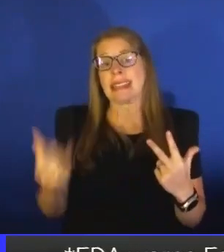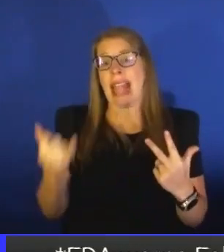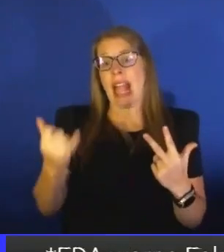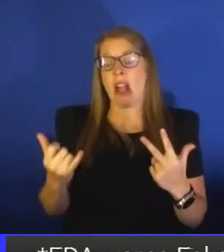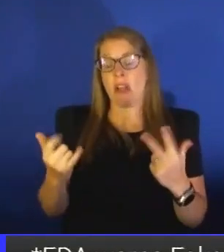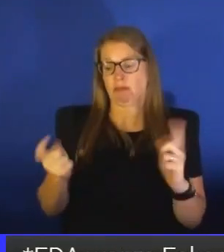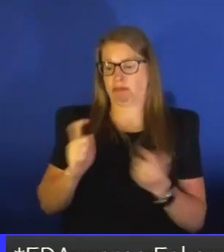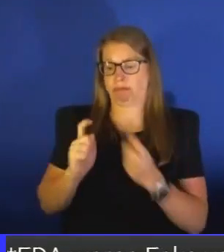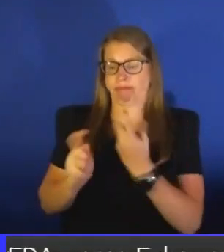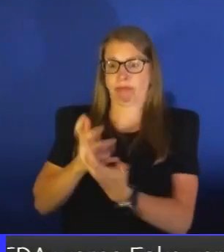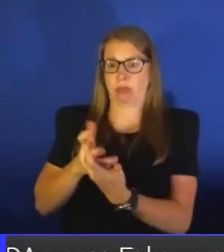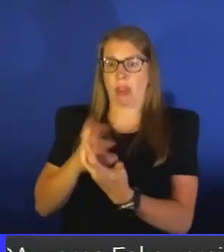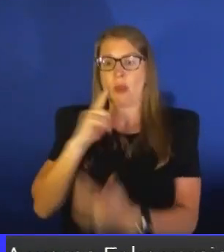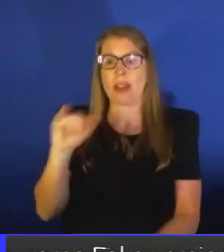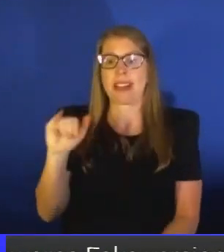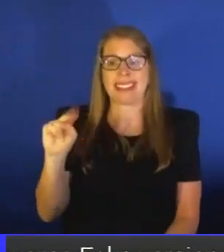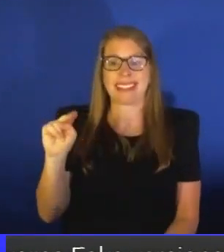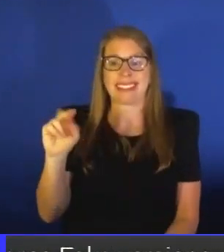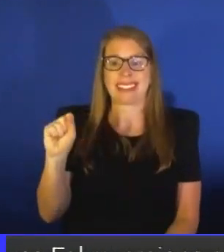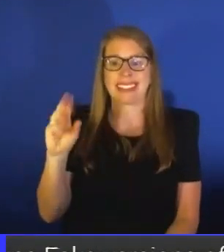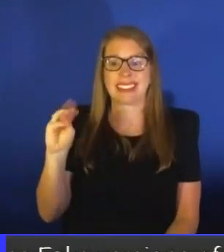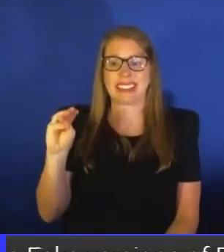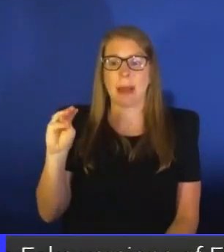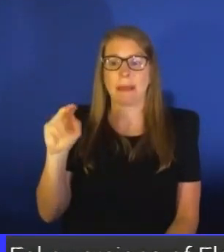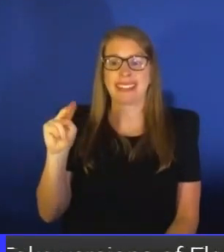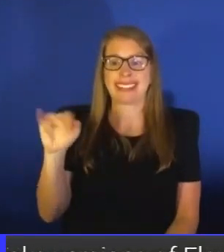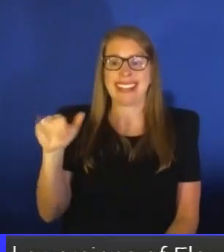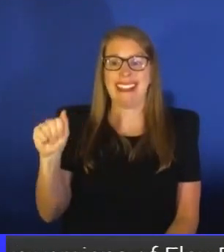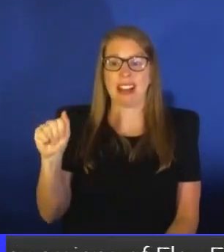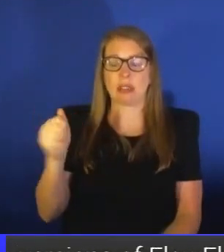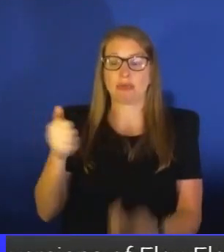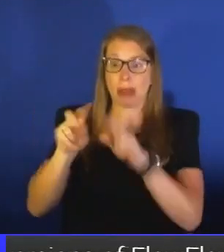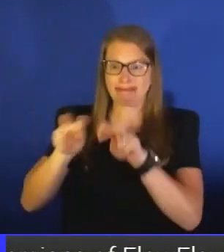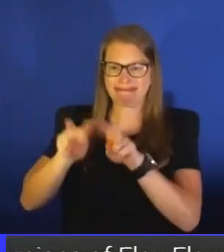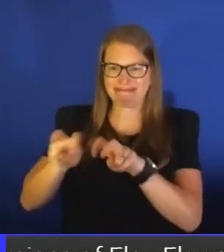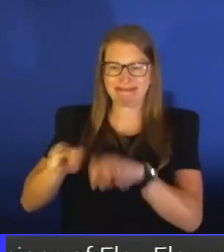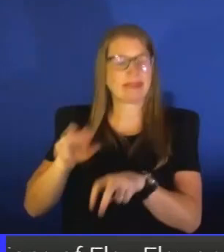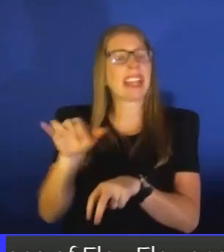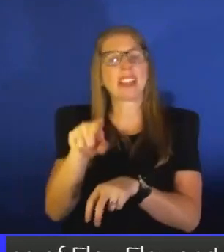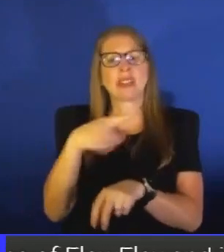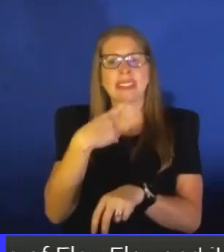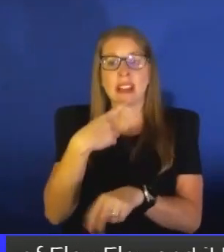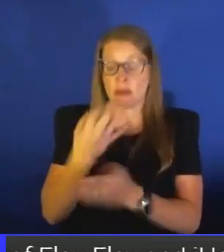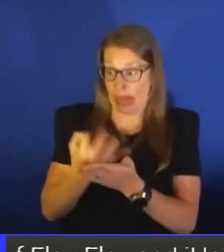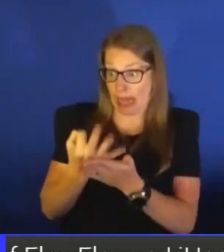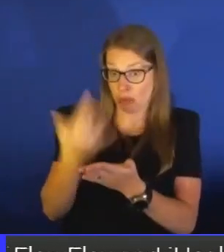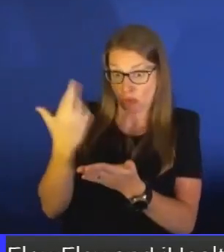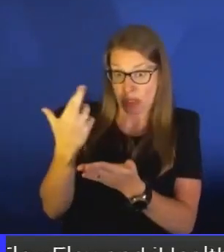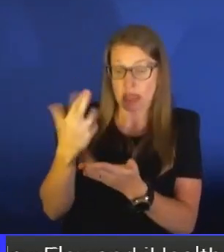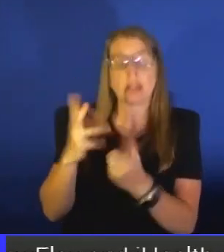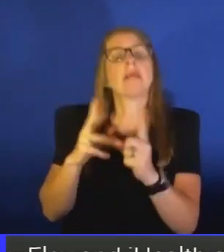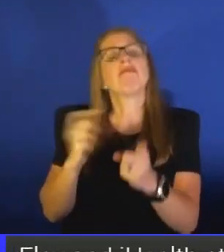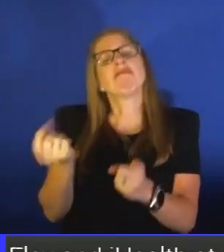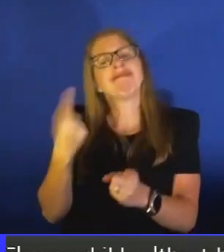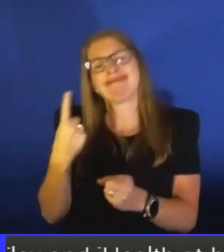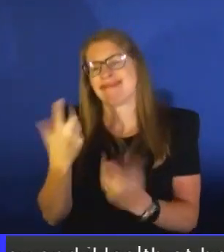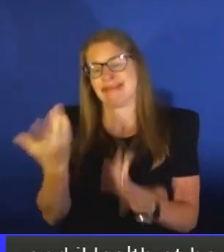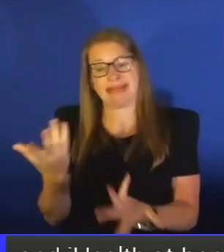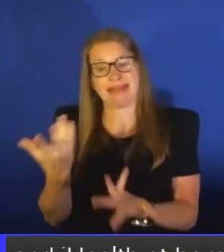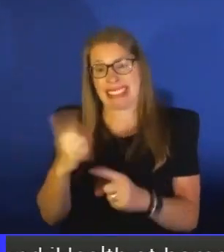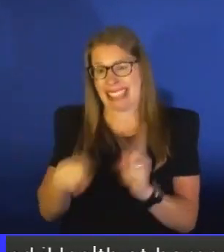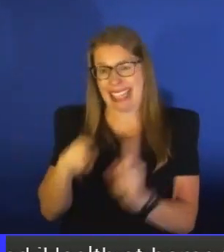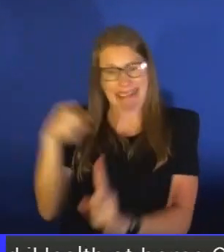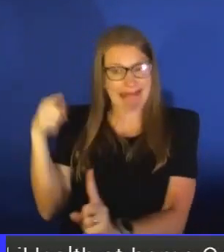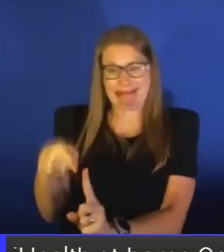for insomnia. Yeah, we try to dig into this, like you'd already said, was there a financial, but in reality, you can never pinpoint a